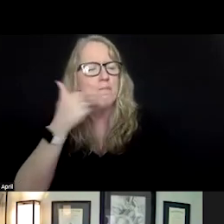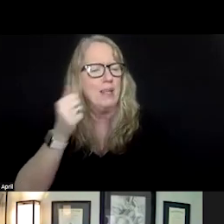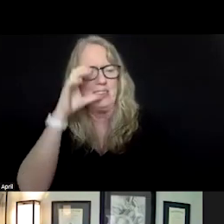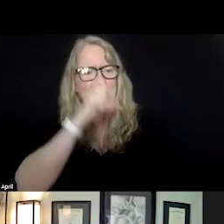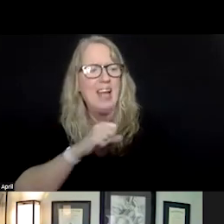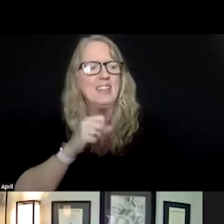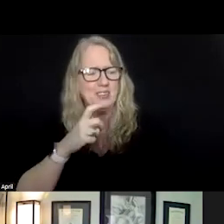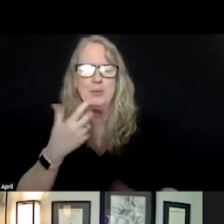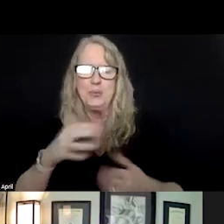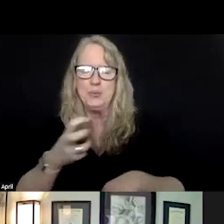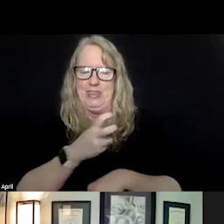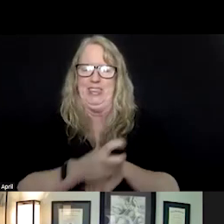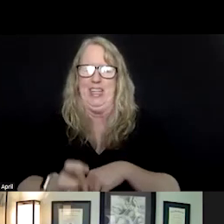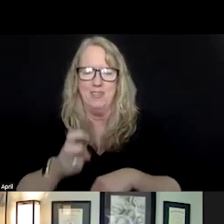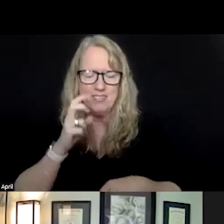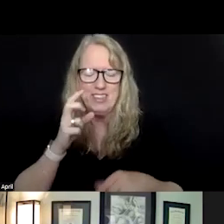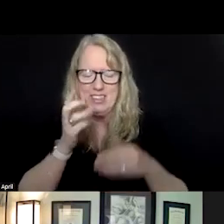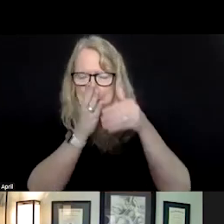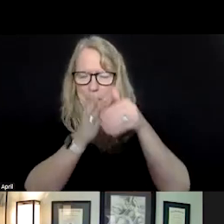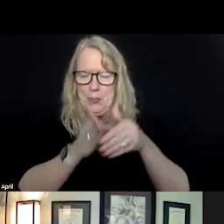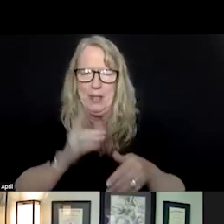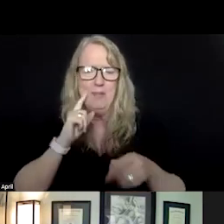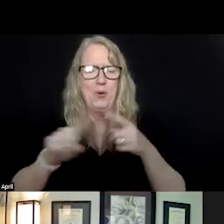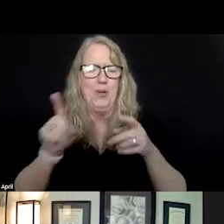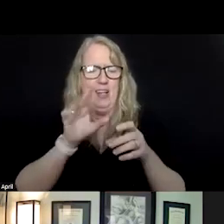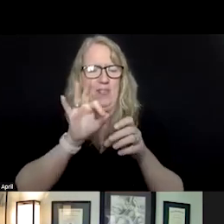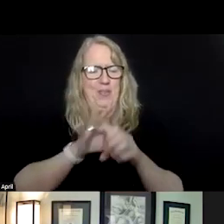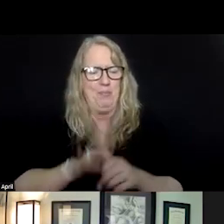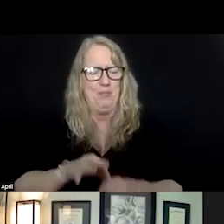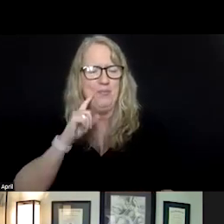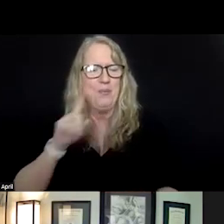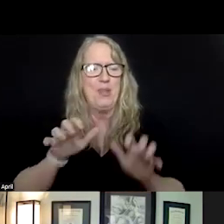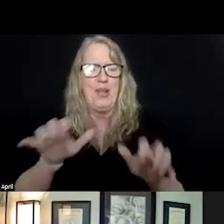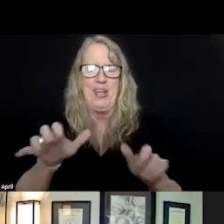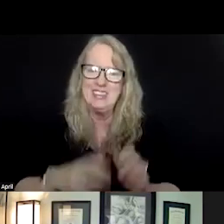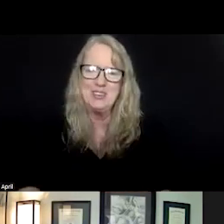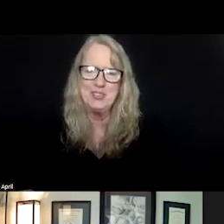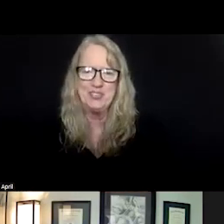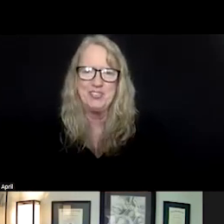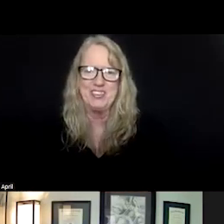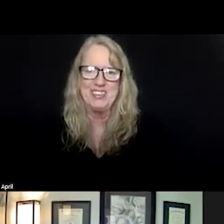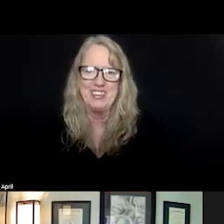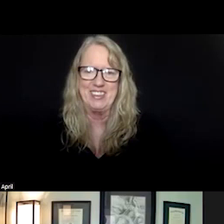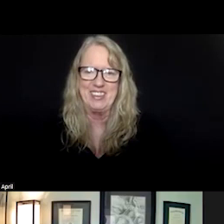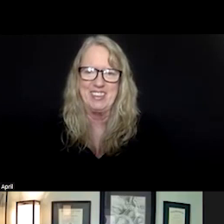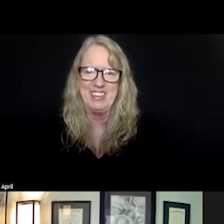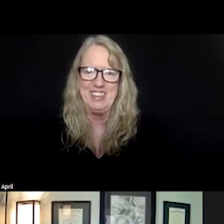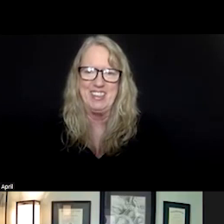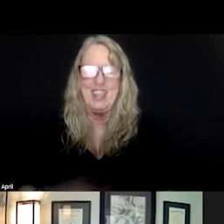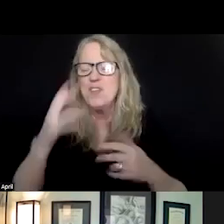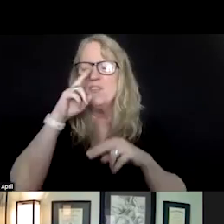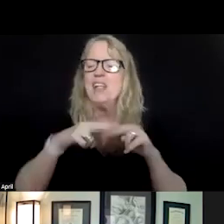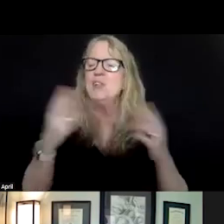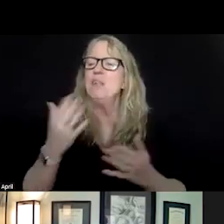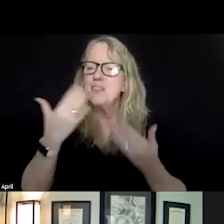yeah, a little tough with the audience split results today. Not as helpful as sometimes it is. No, it was fun to be here. Thank